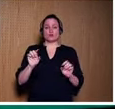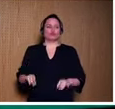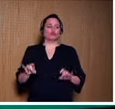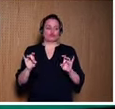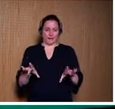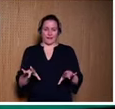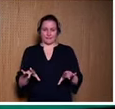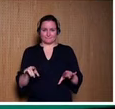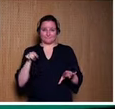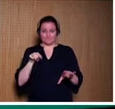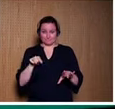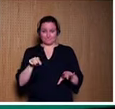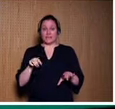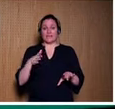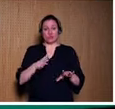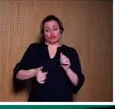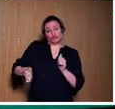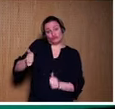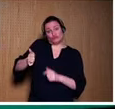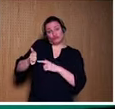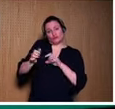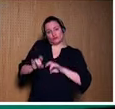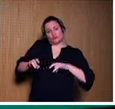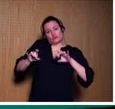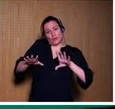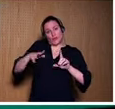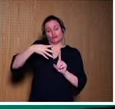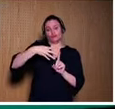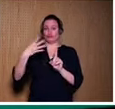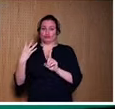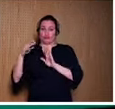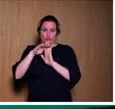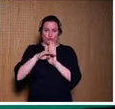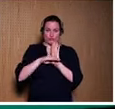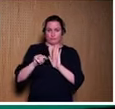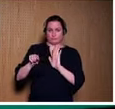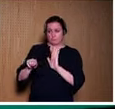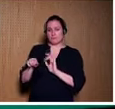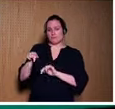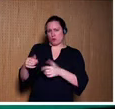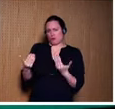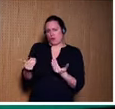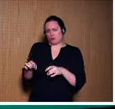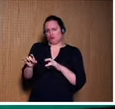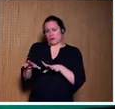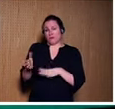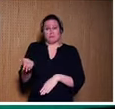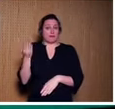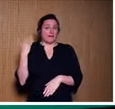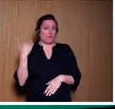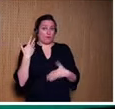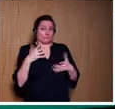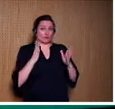has served as head of Australia's bilateral health program in many countries, mainly in the